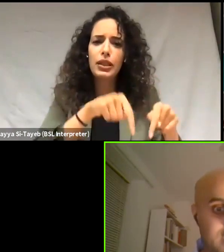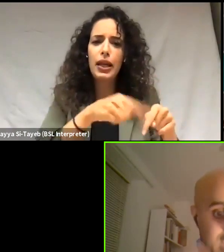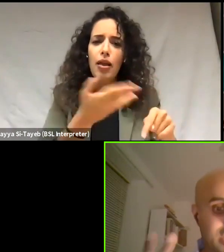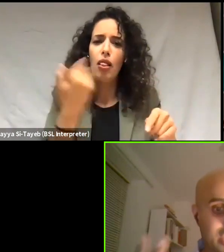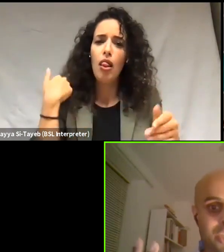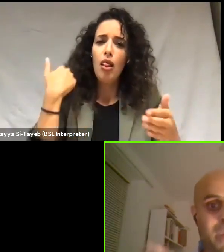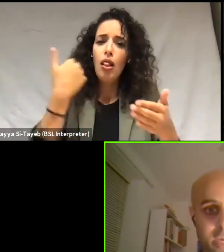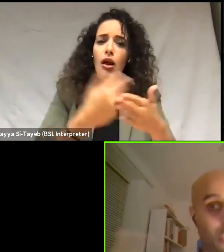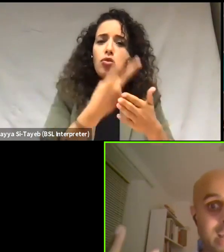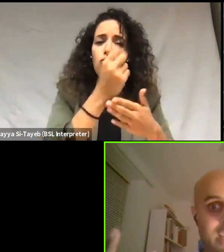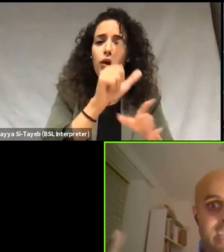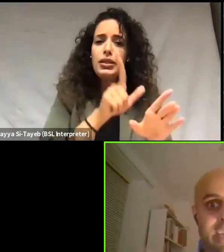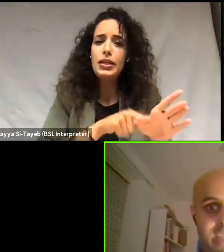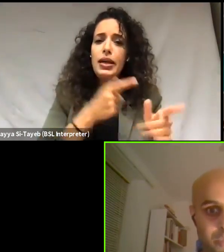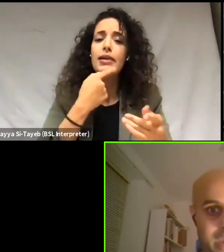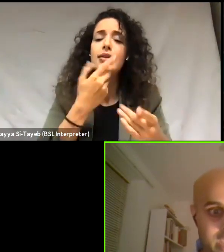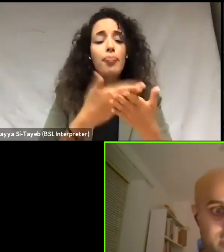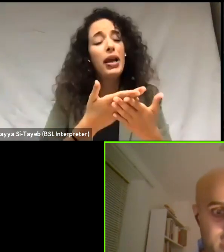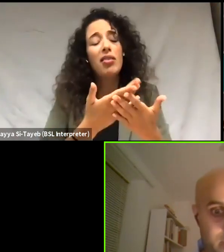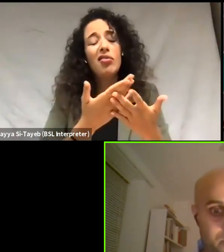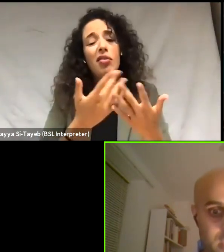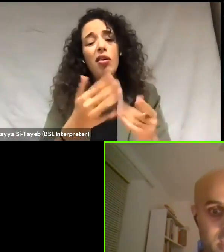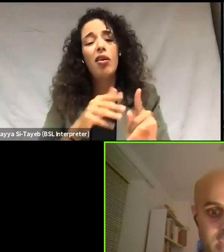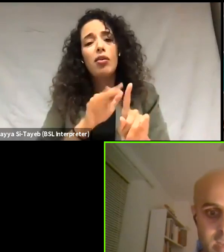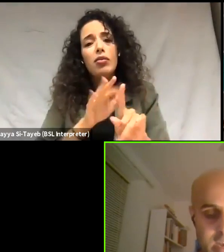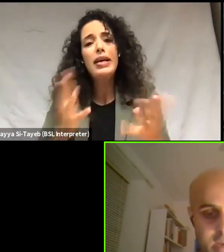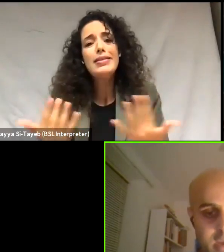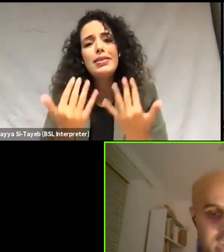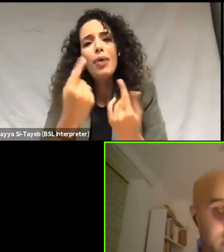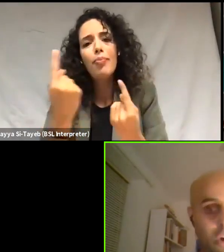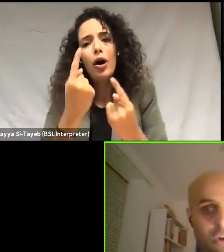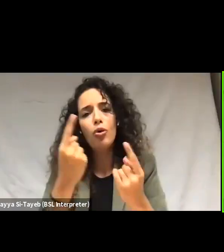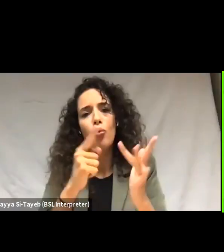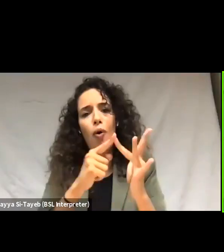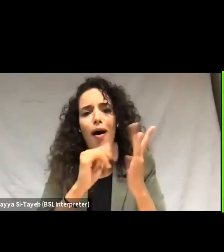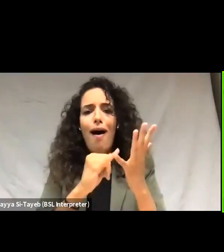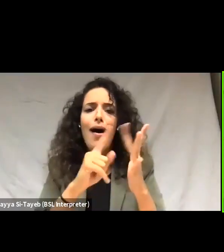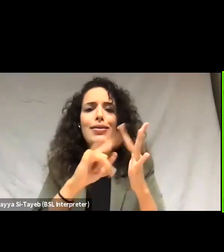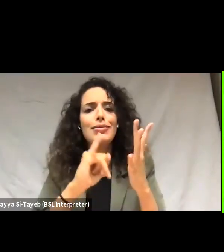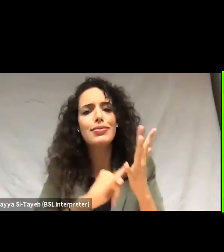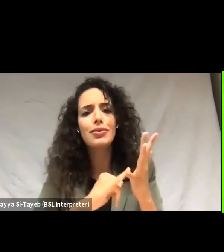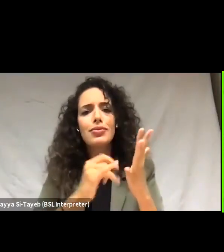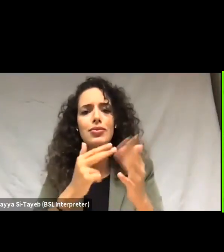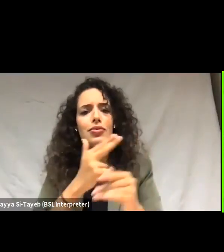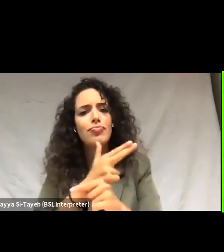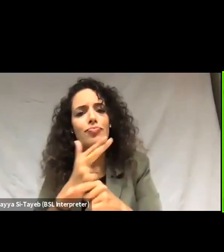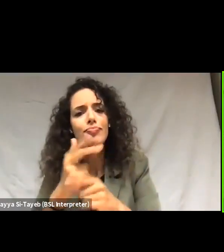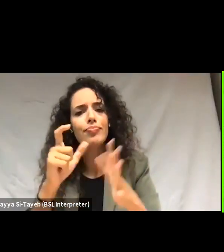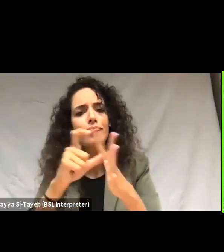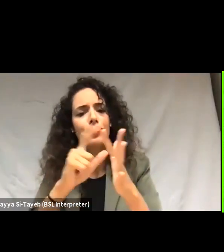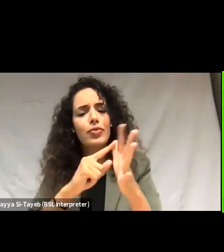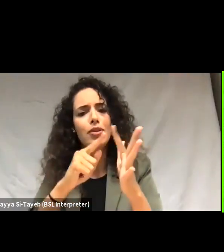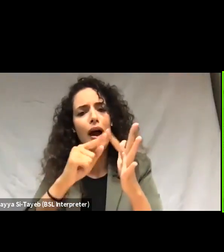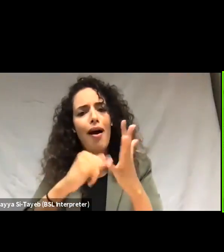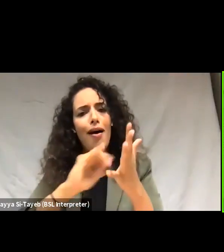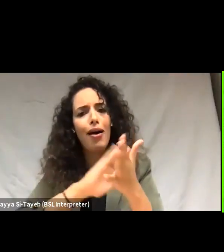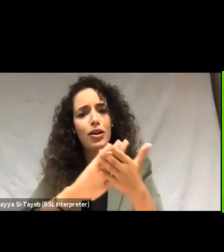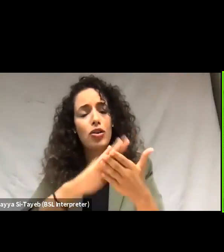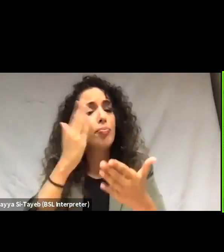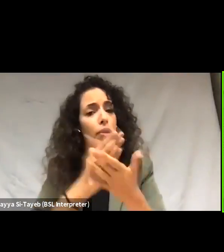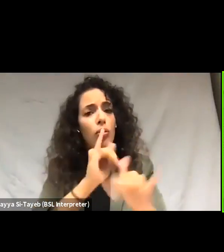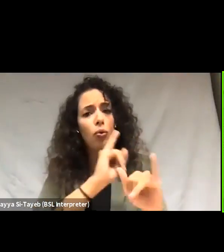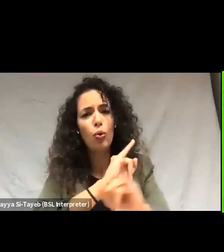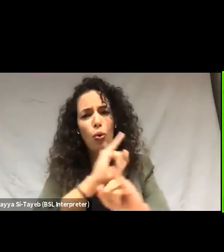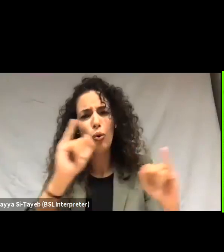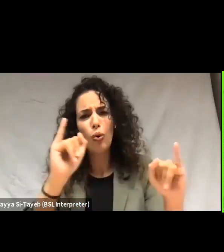of Daesh-inspired or Al-Qaeda-inspired ideologues. And those attacks have been deadly in the